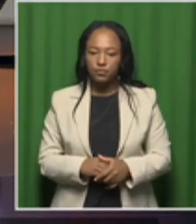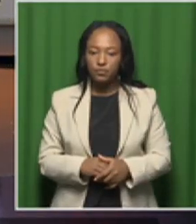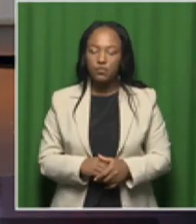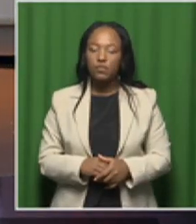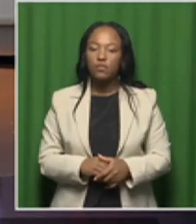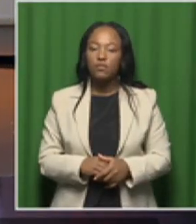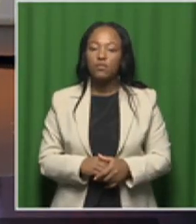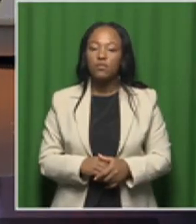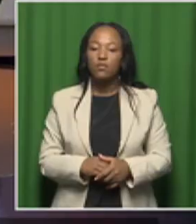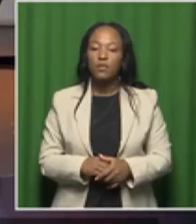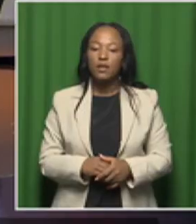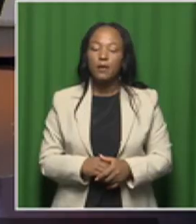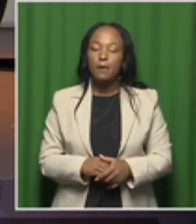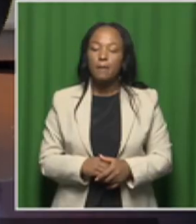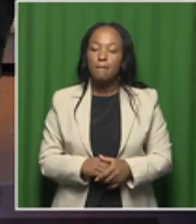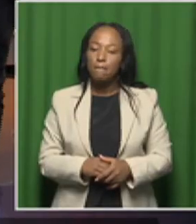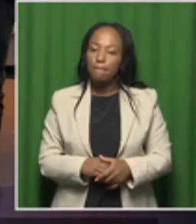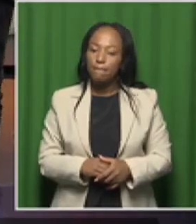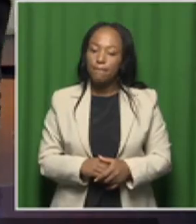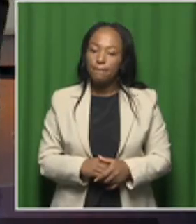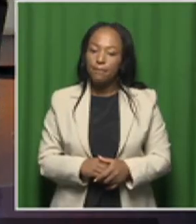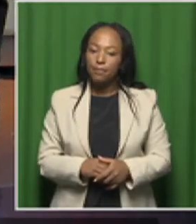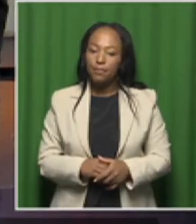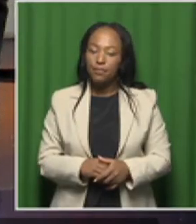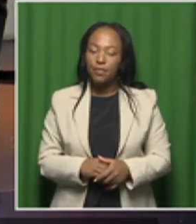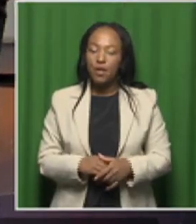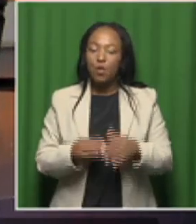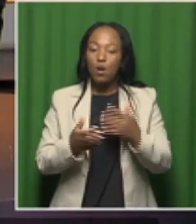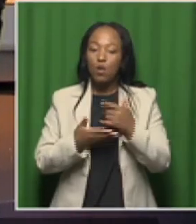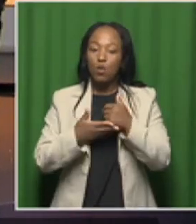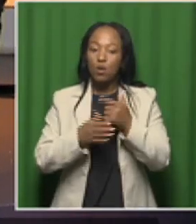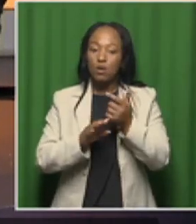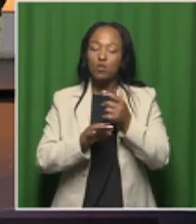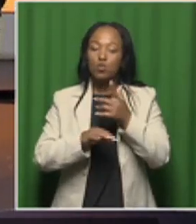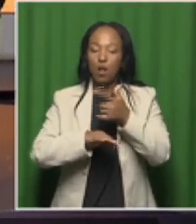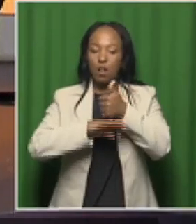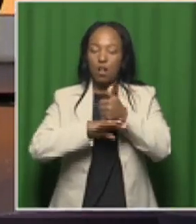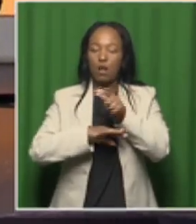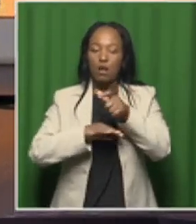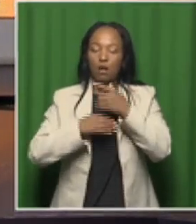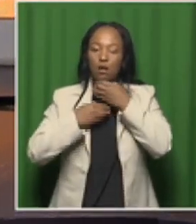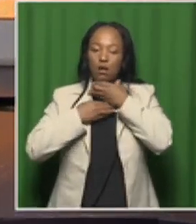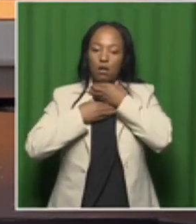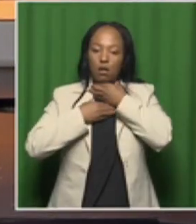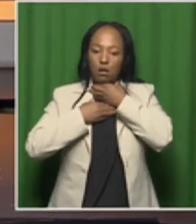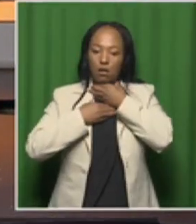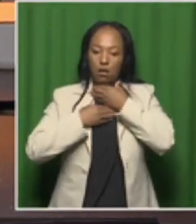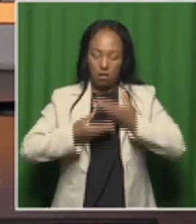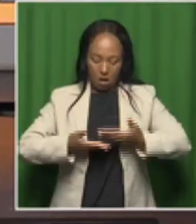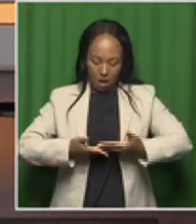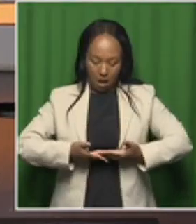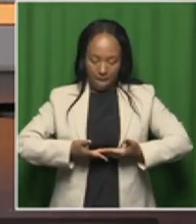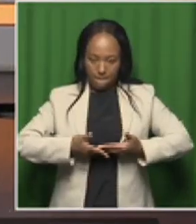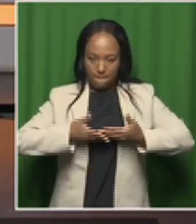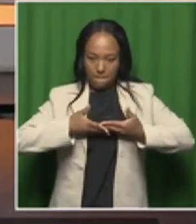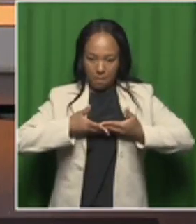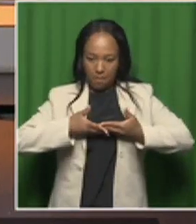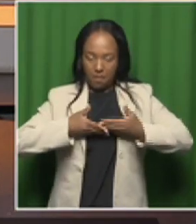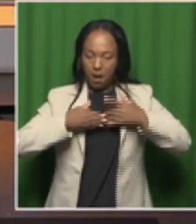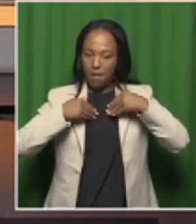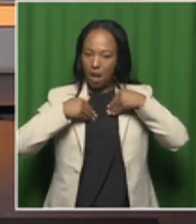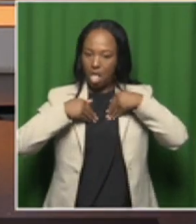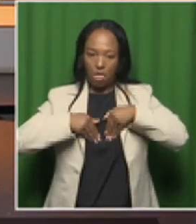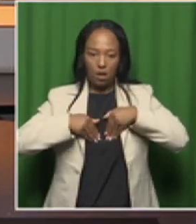here, that's relieving choking. Choking is upper airway obstruction. When